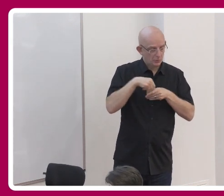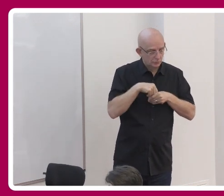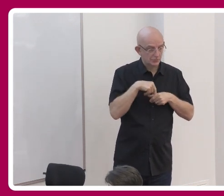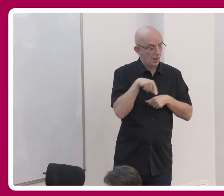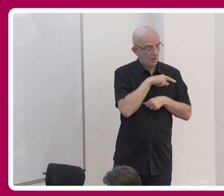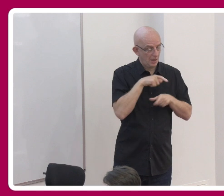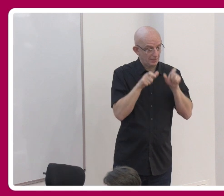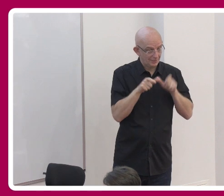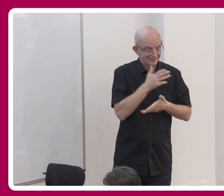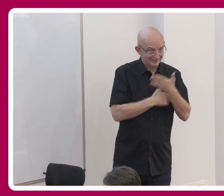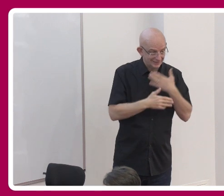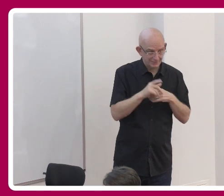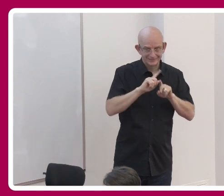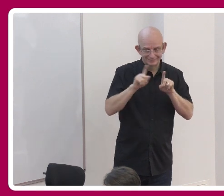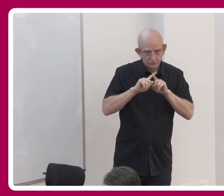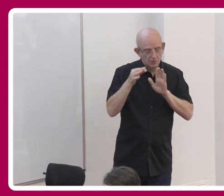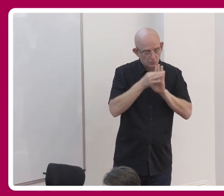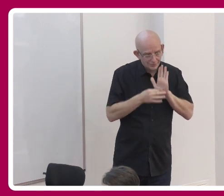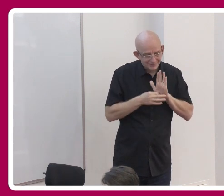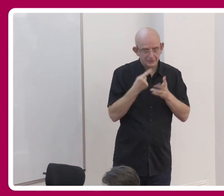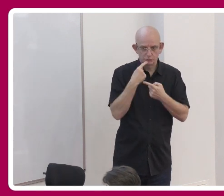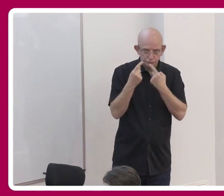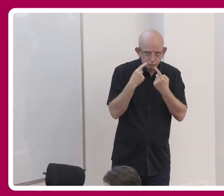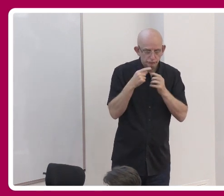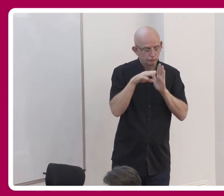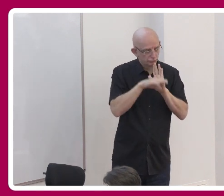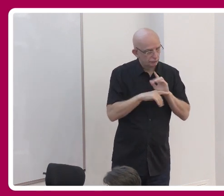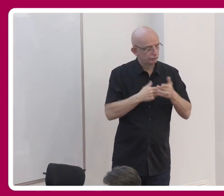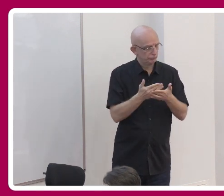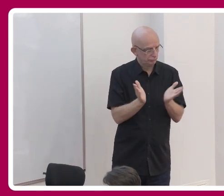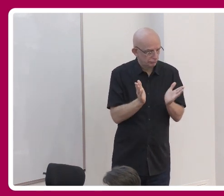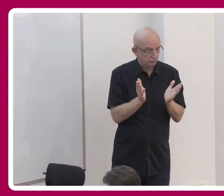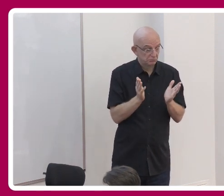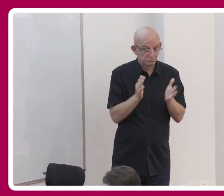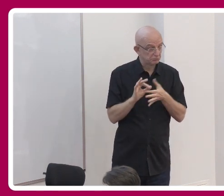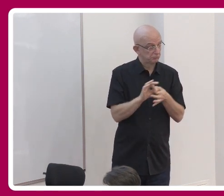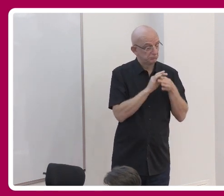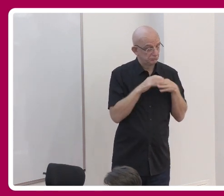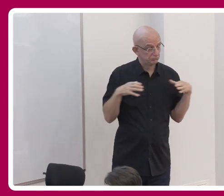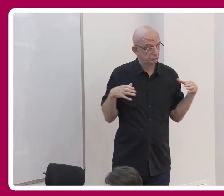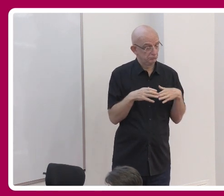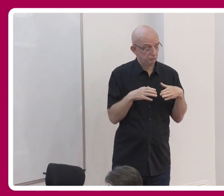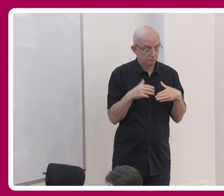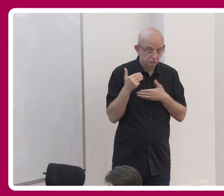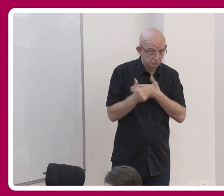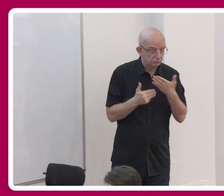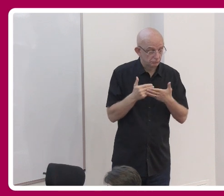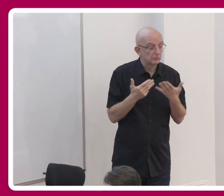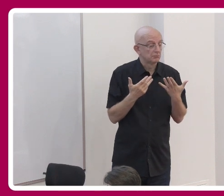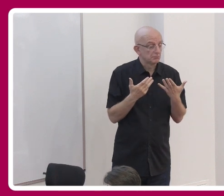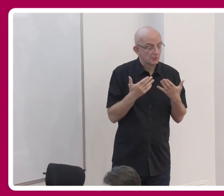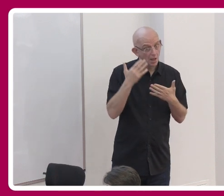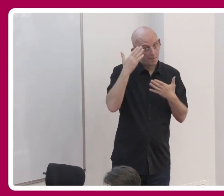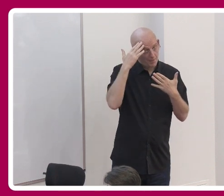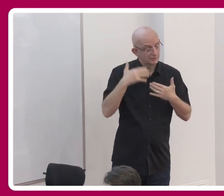have successfully managed to have mental health included in a community outreach program, which goes house